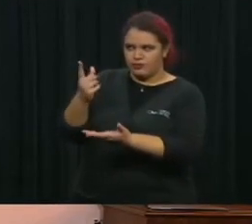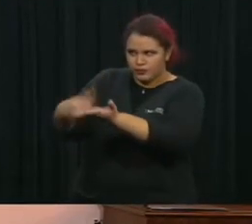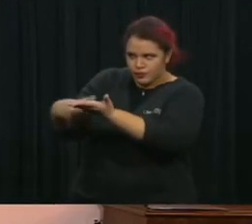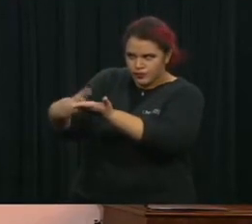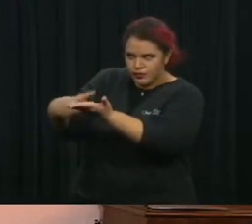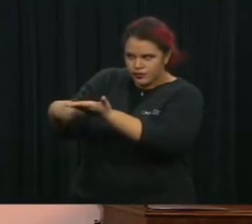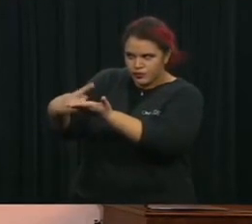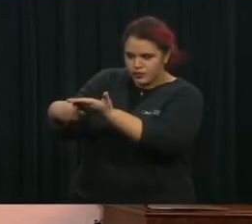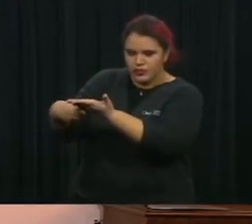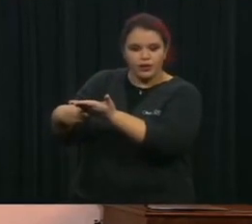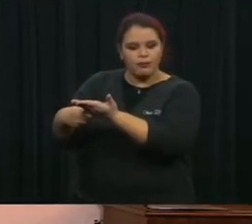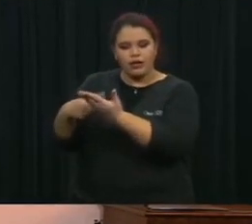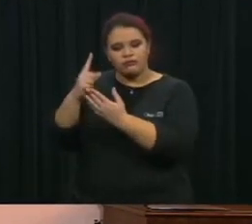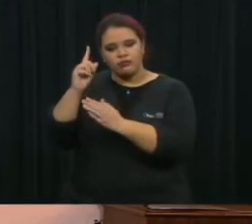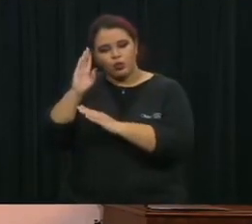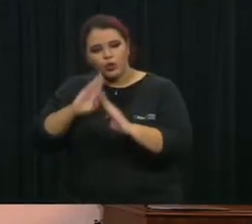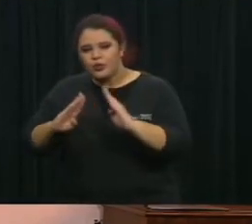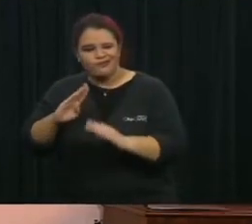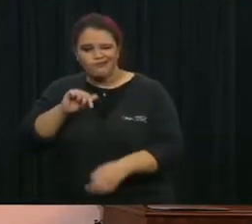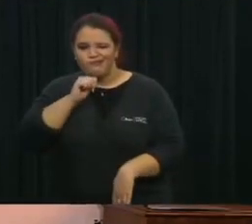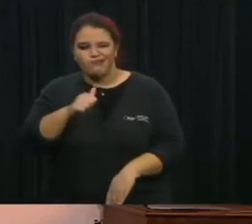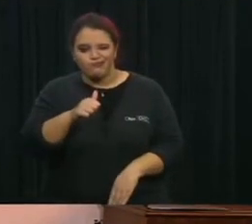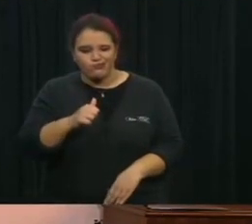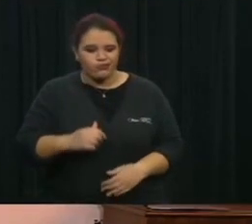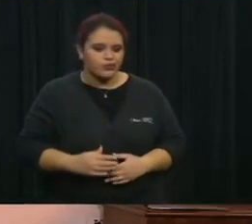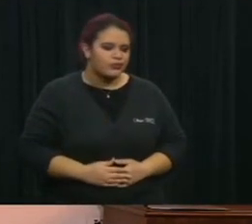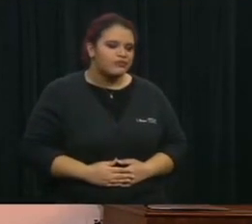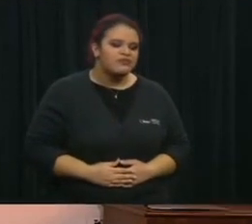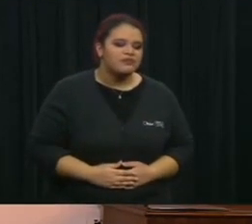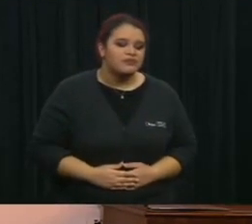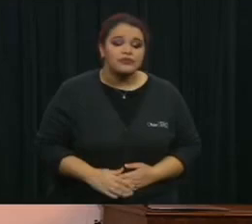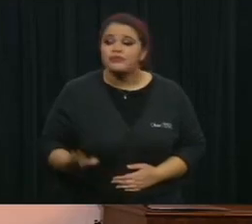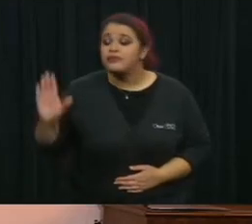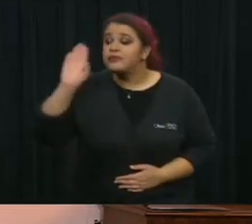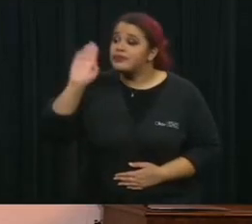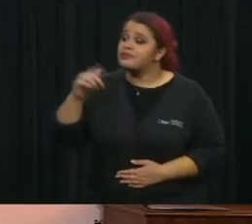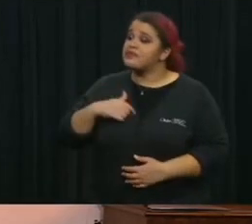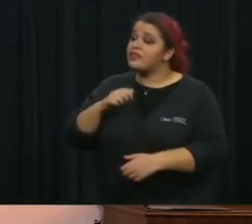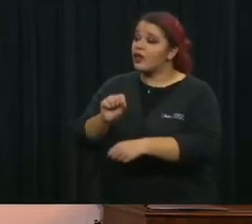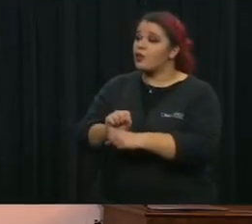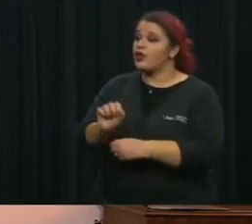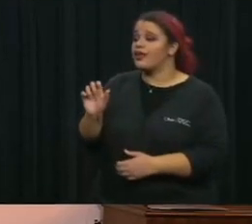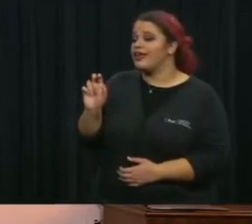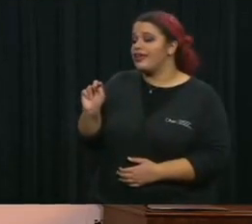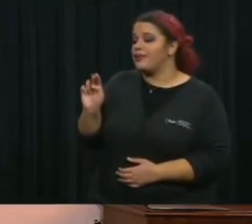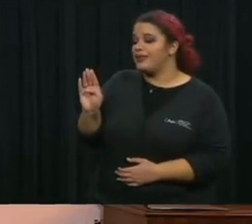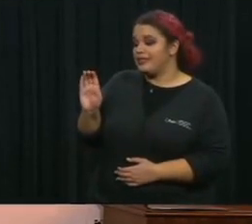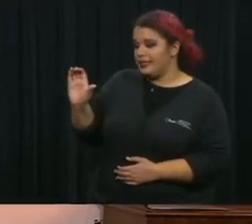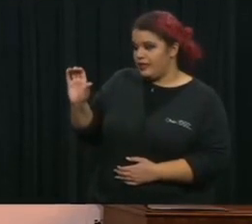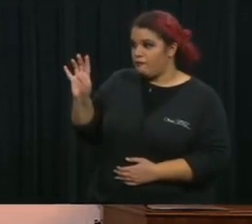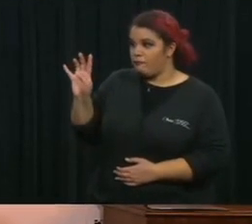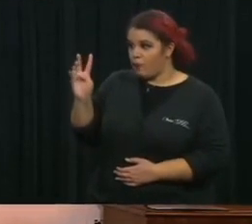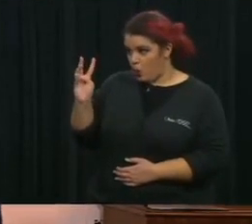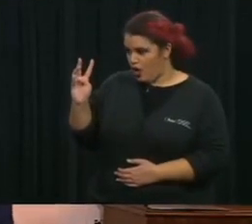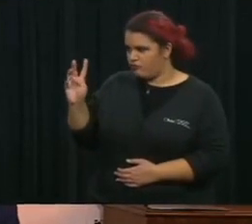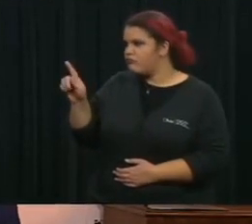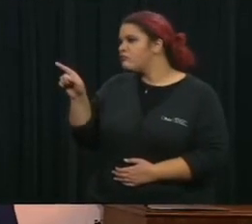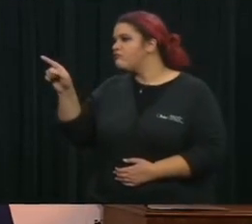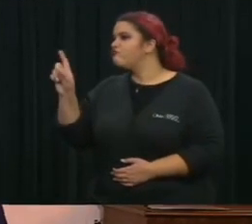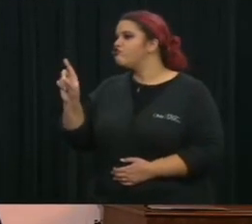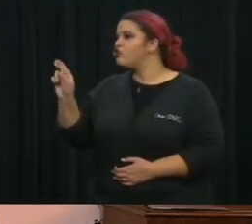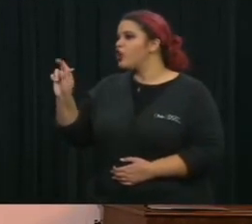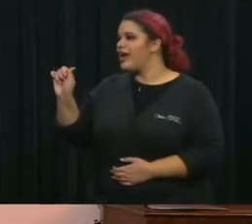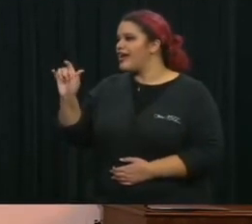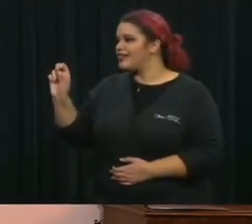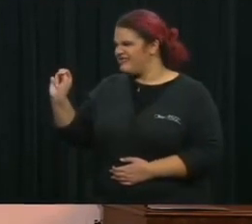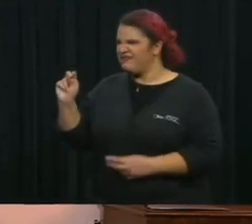you. Adrienne Robbins, NBC4, and my question's for Dr. Acton. Obviously, with the news of